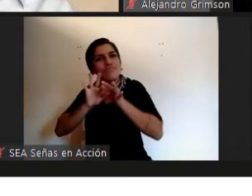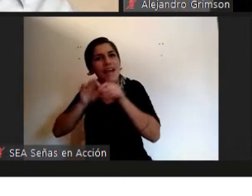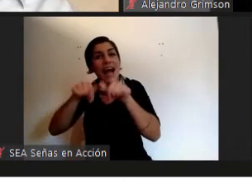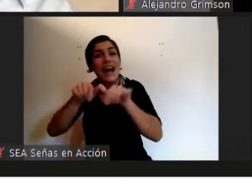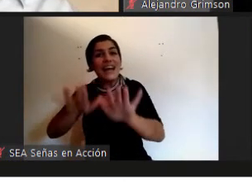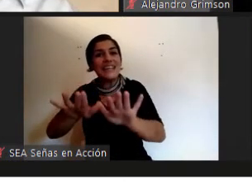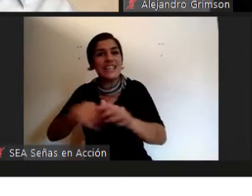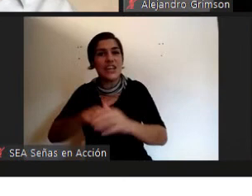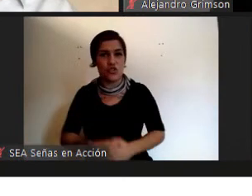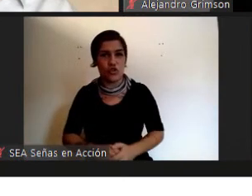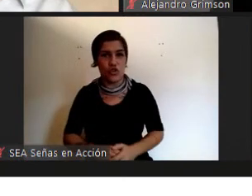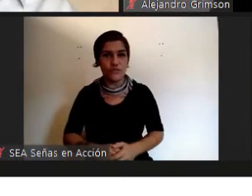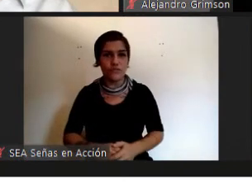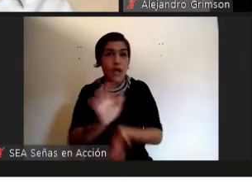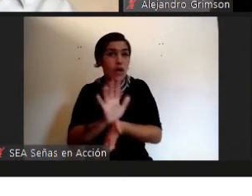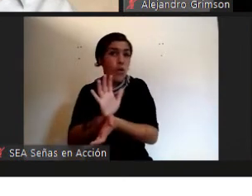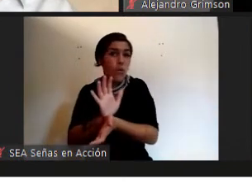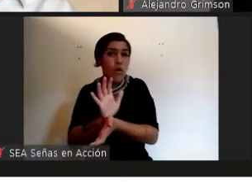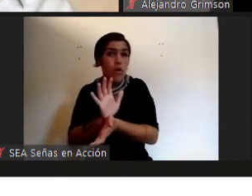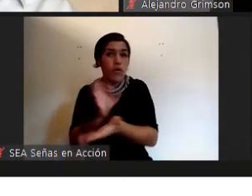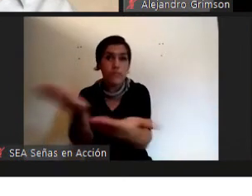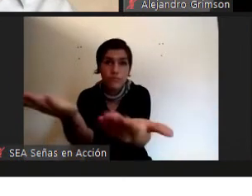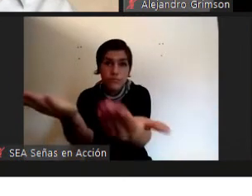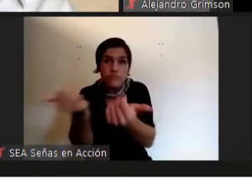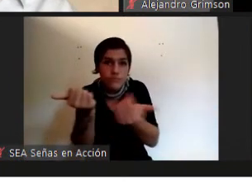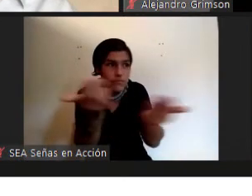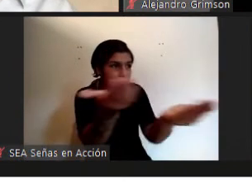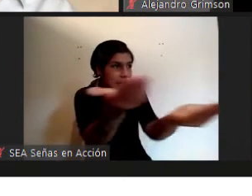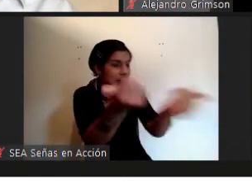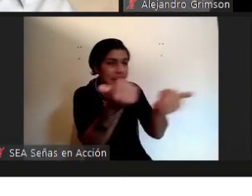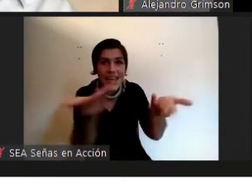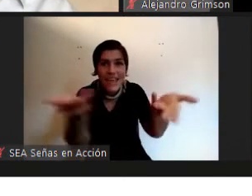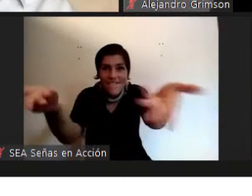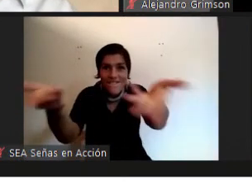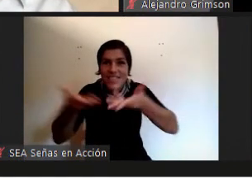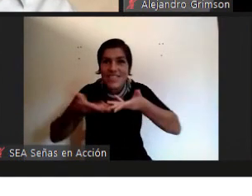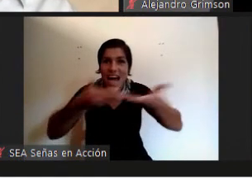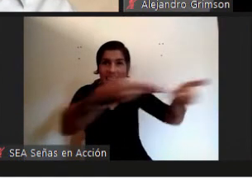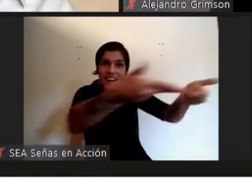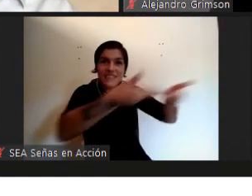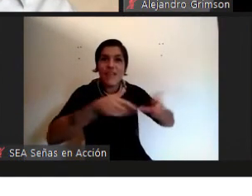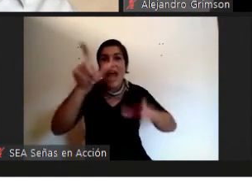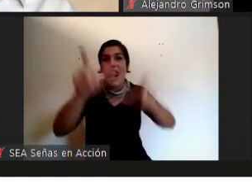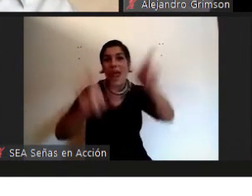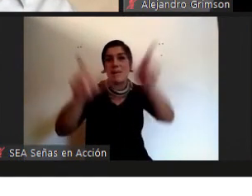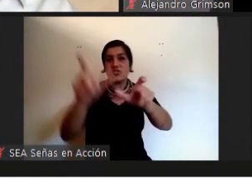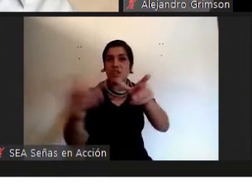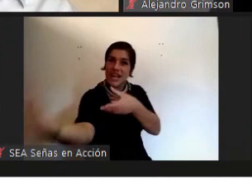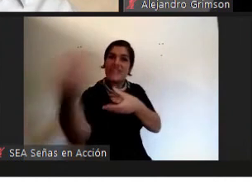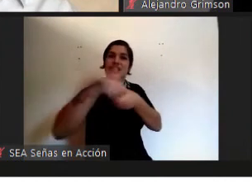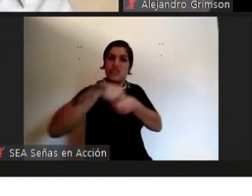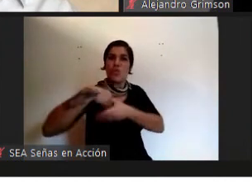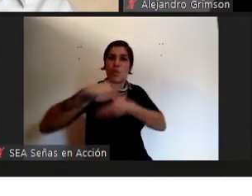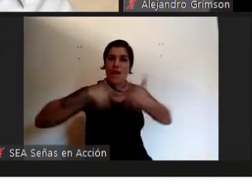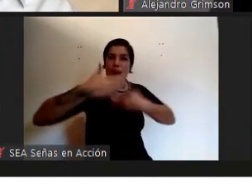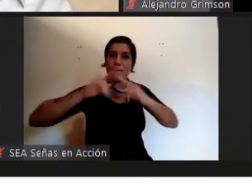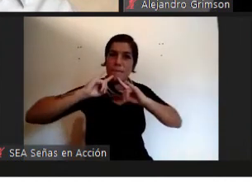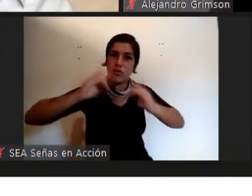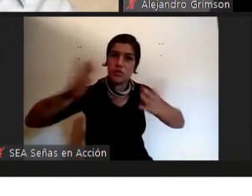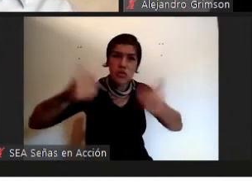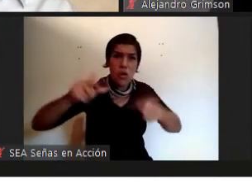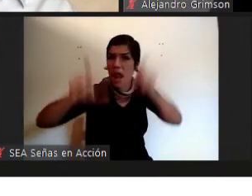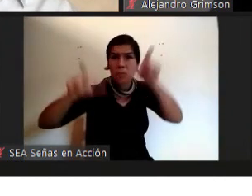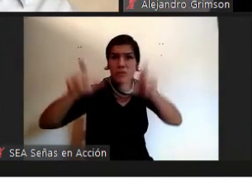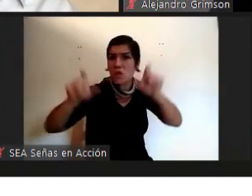what Patricia was saying, giving a way or giving a space to subjects down in this process, I